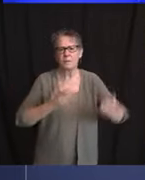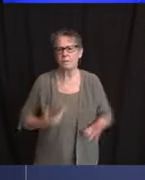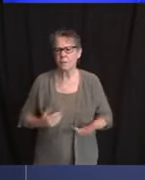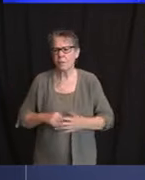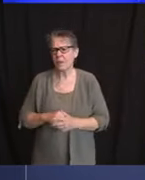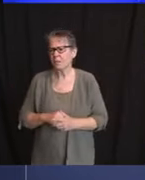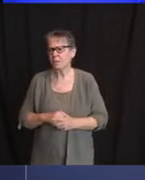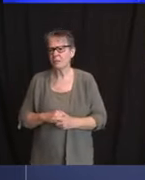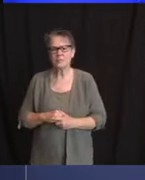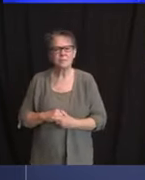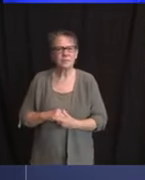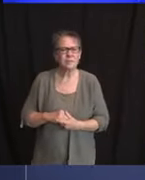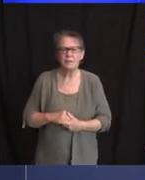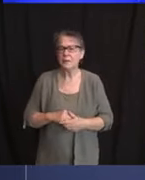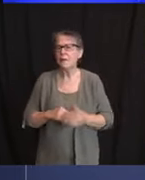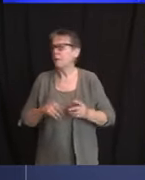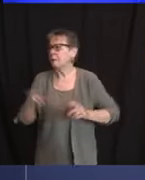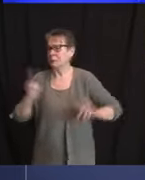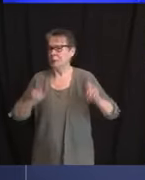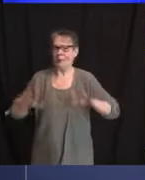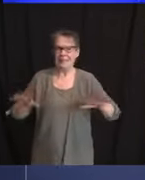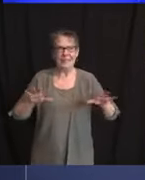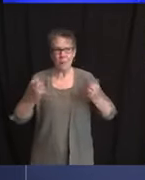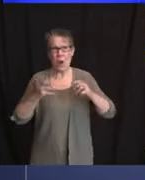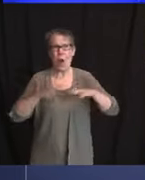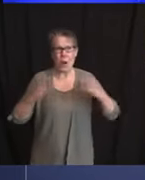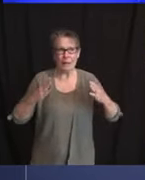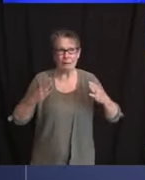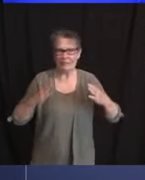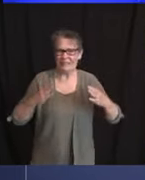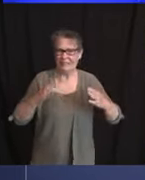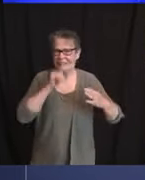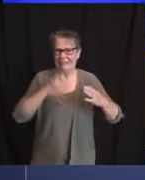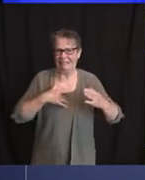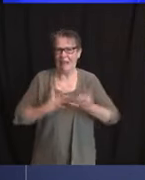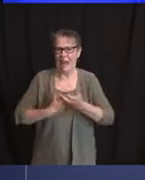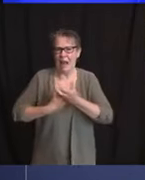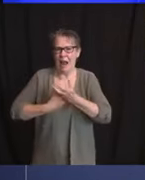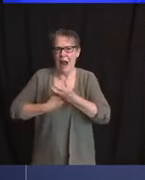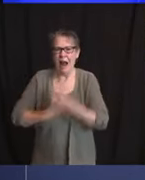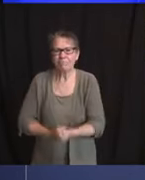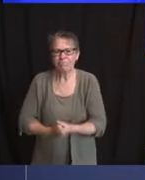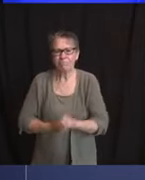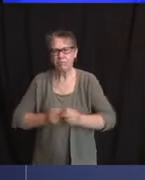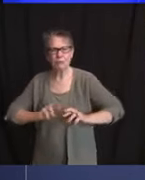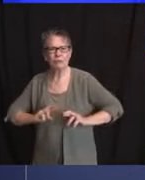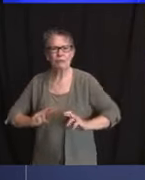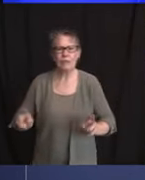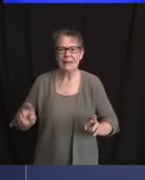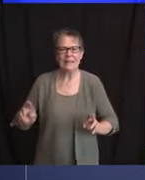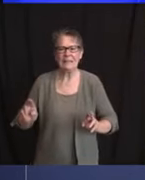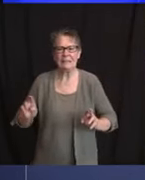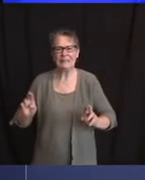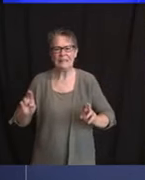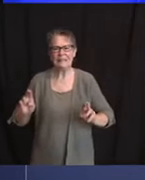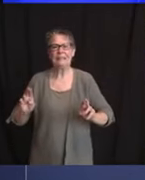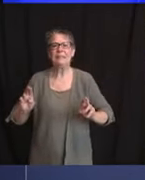return until a New Jerseyan knows that their risk of contracting COVID-19 has